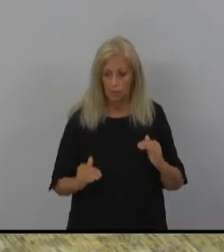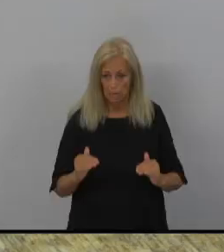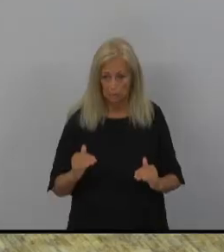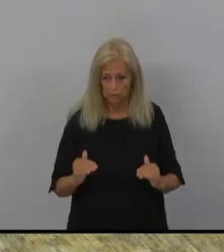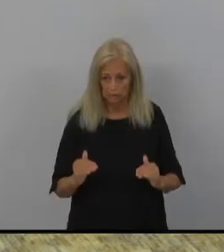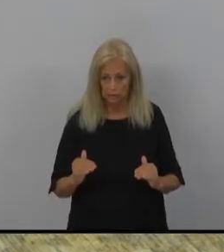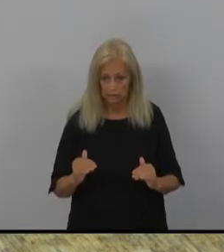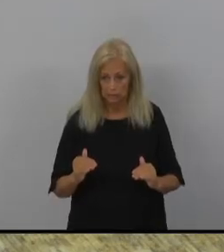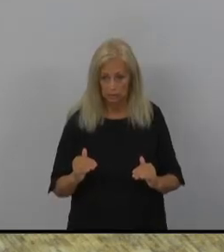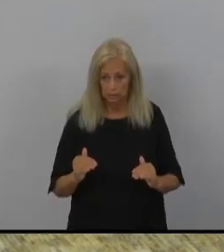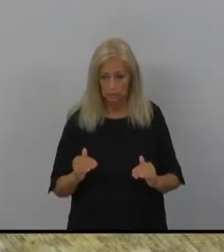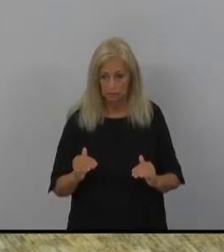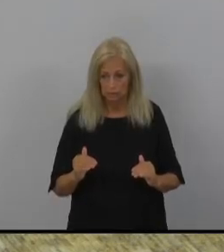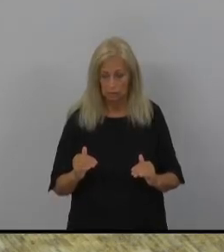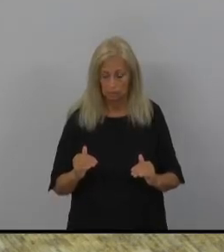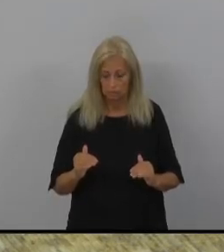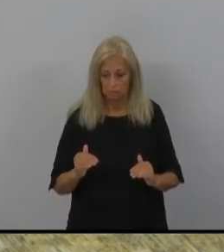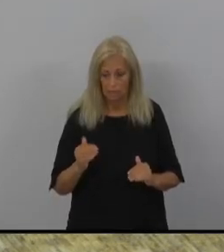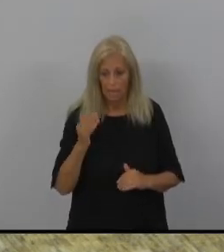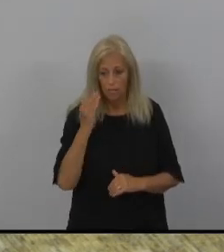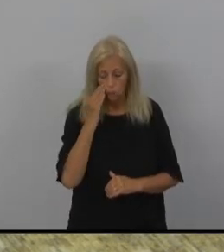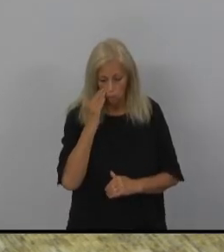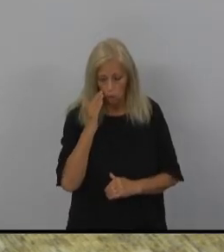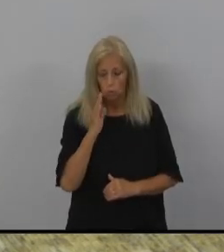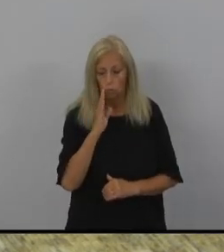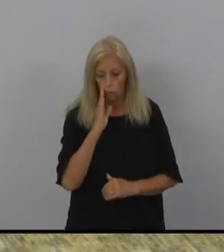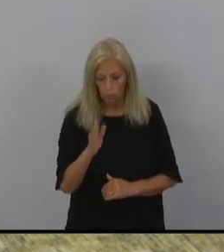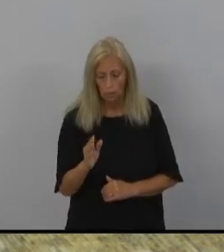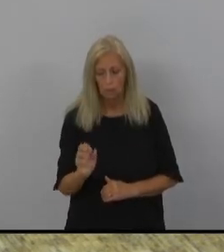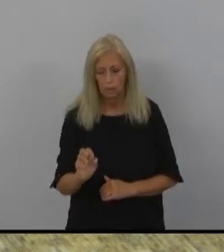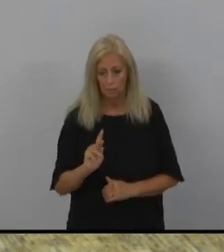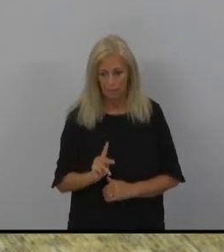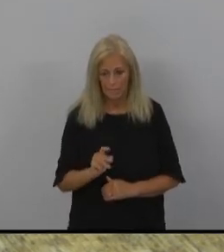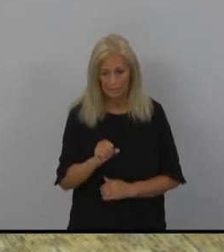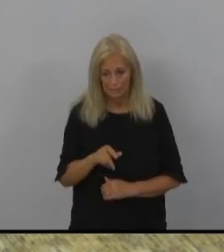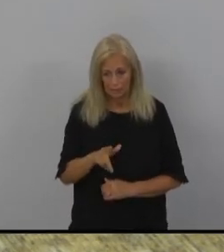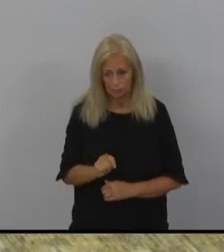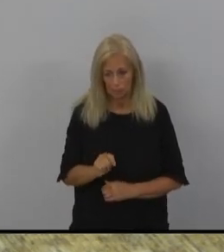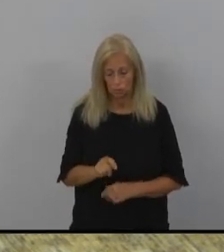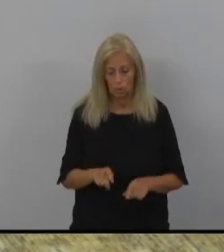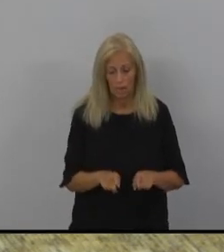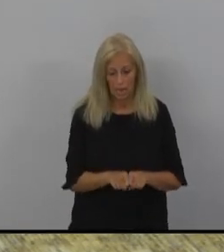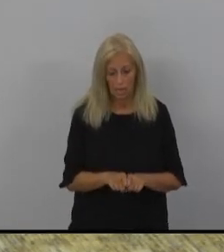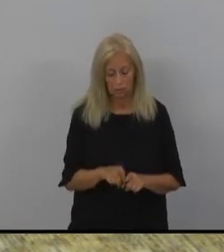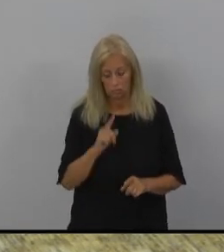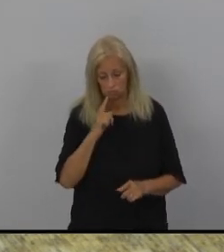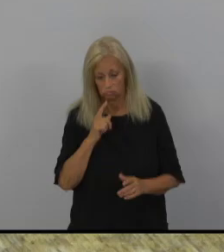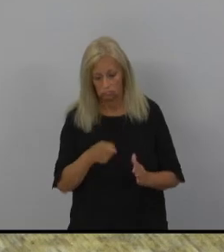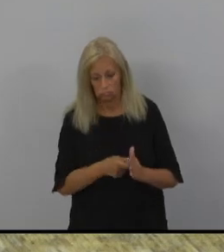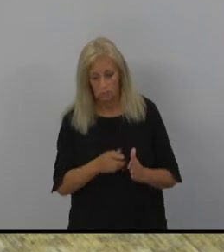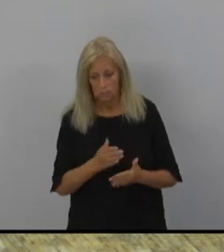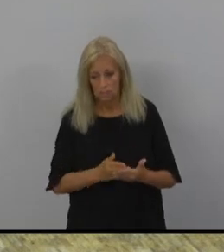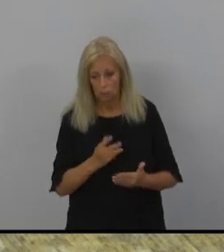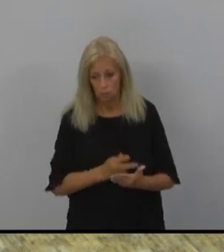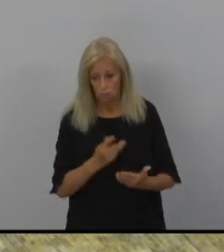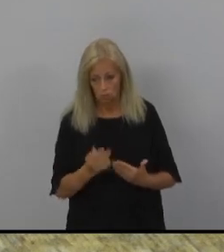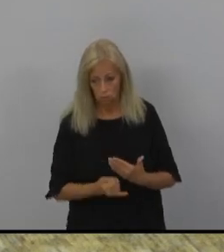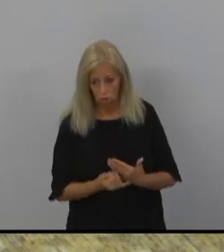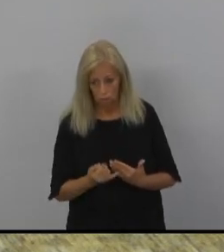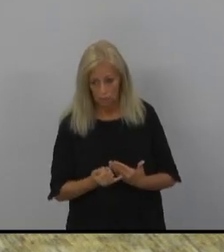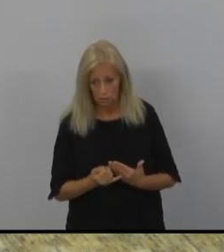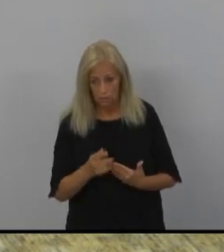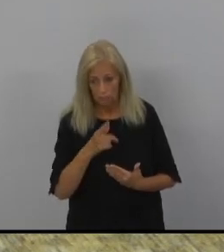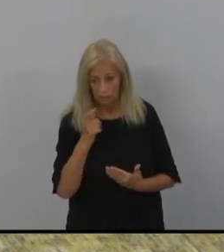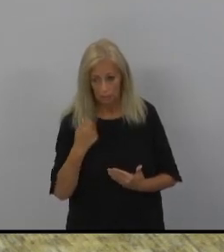will probably be coming, well, I know we'll be coming back in September as we identify some projects, because we still